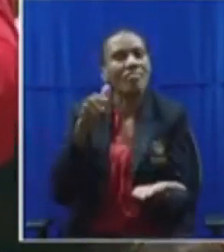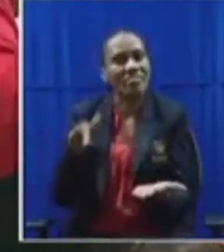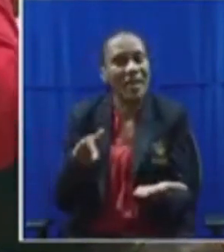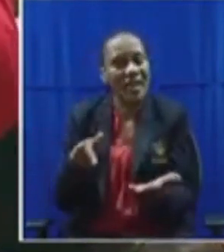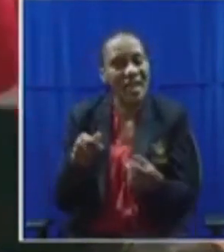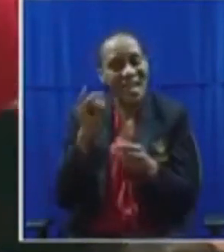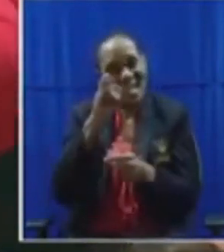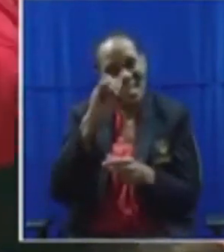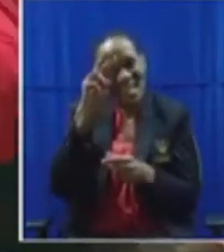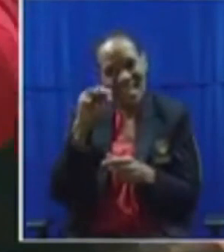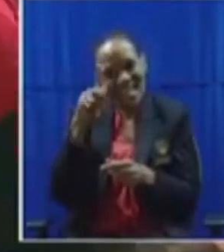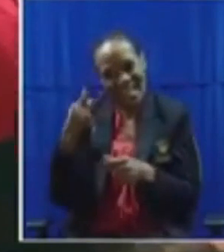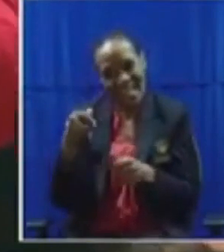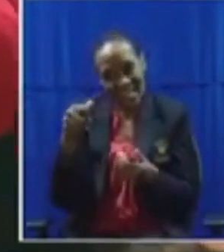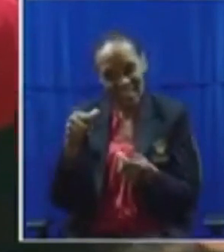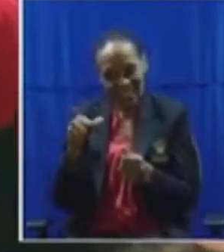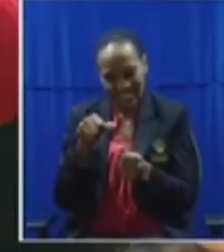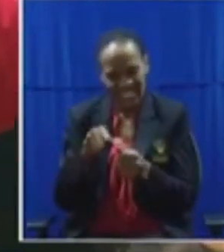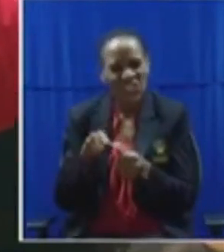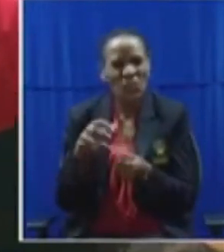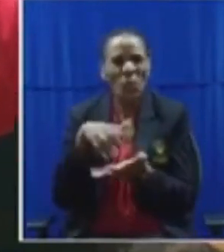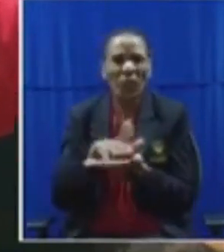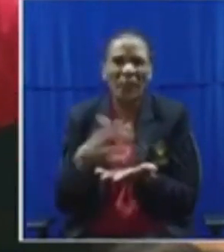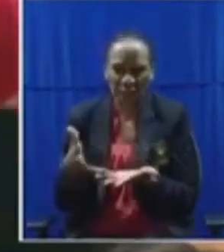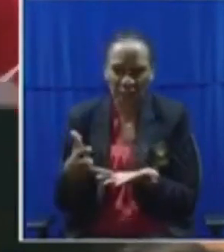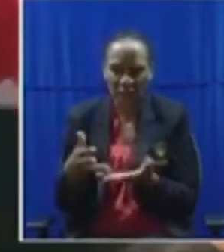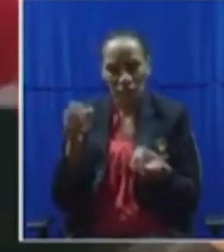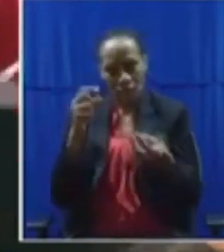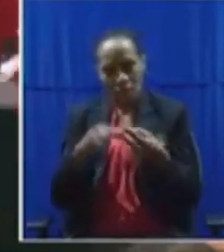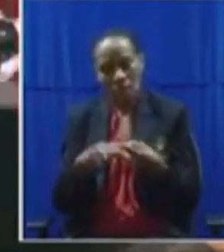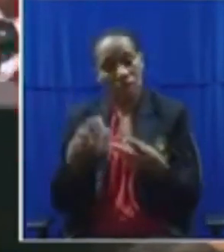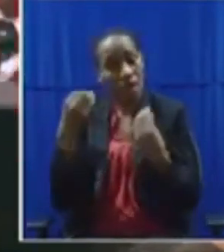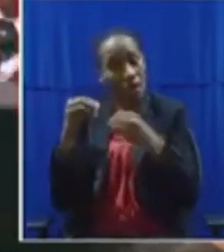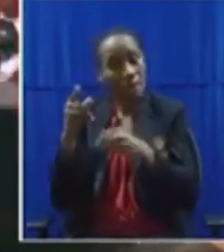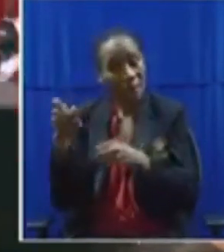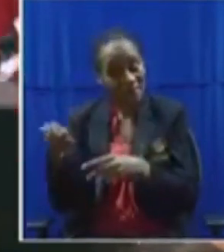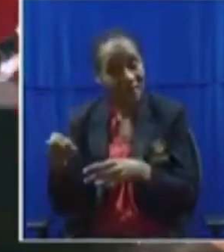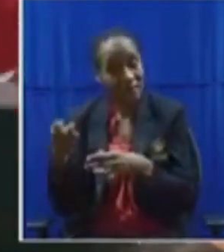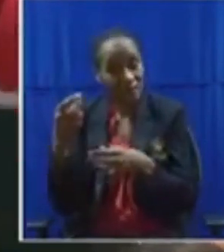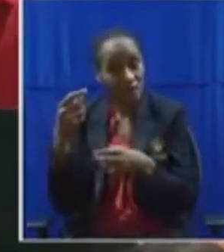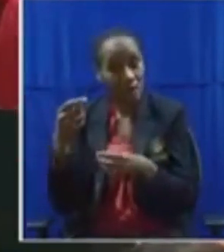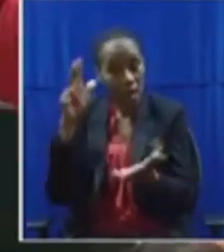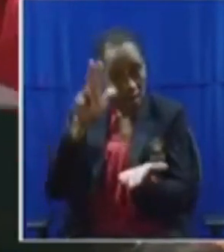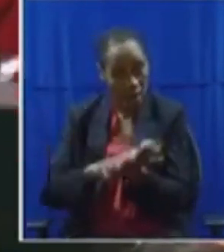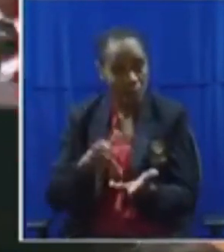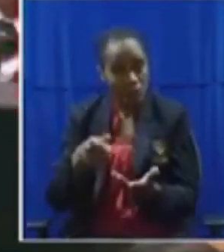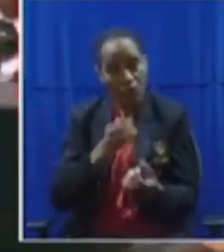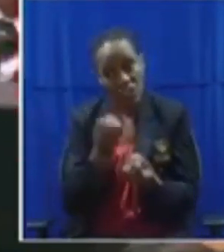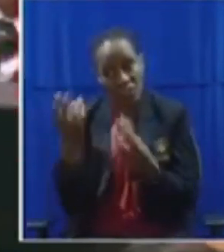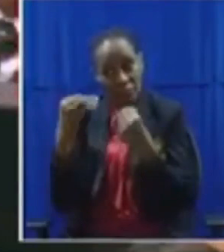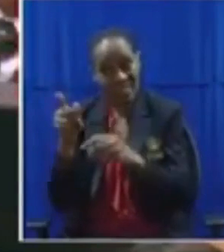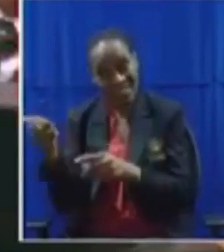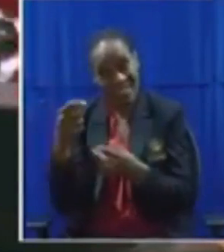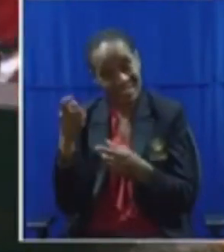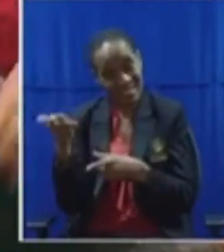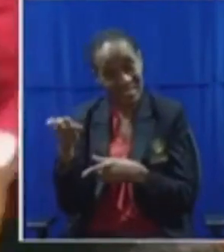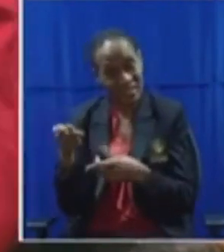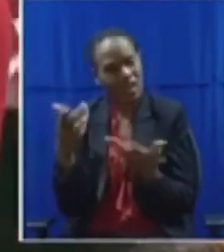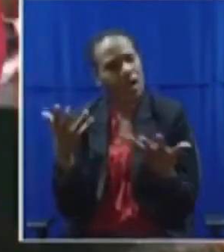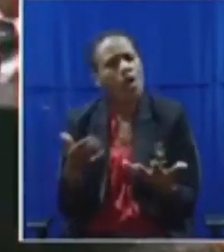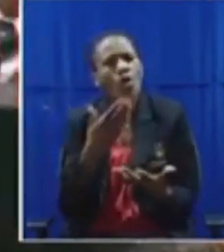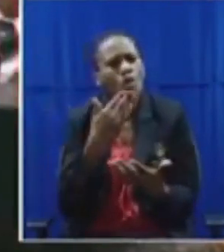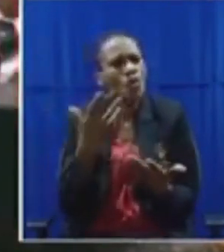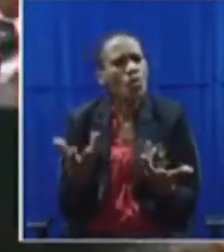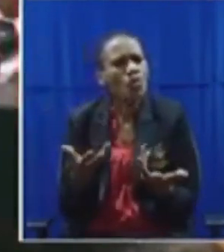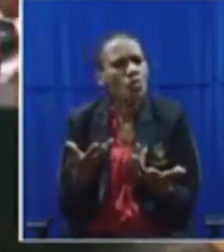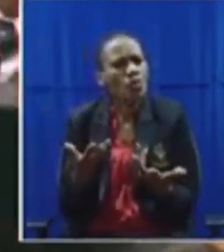fake ink and the fake procurement of the service provider, the IEC, and the Home